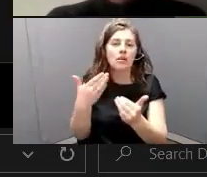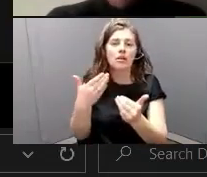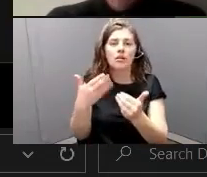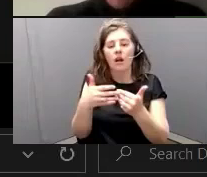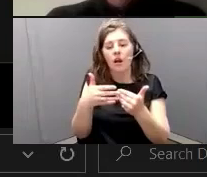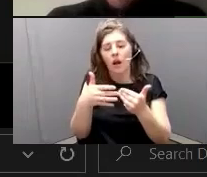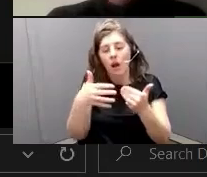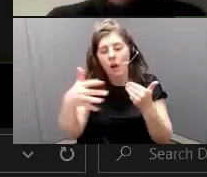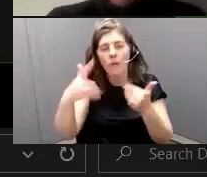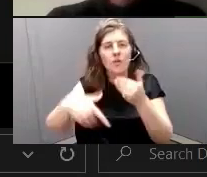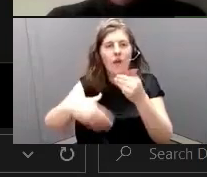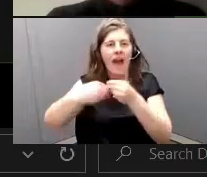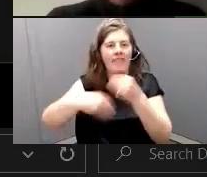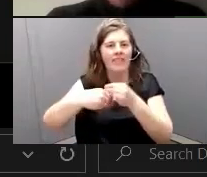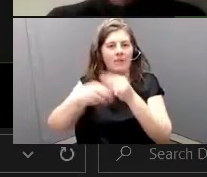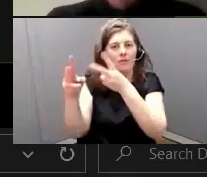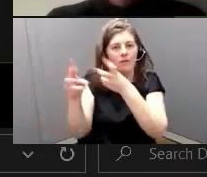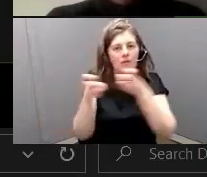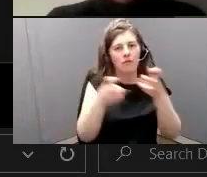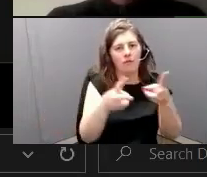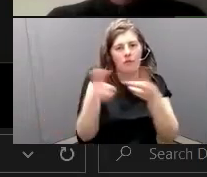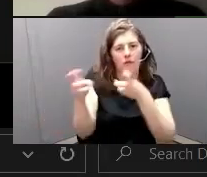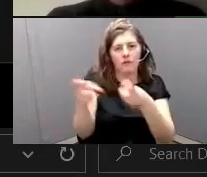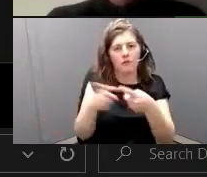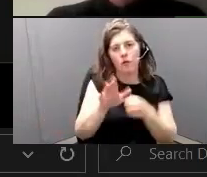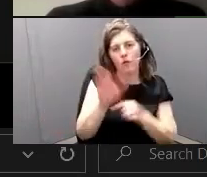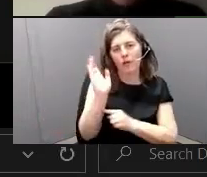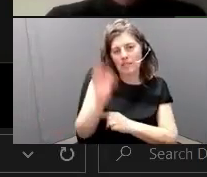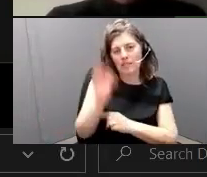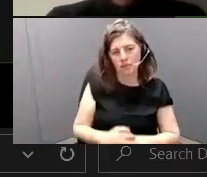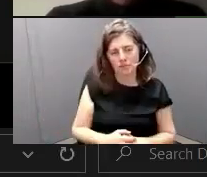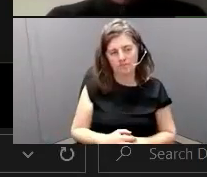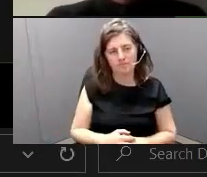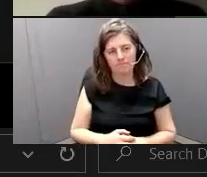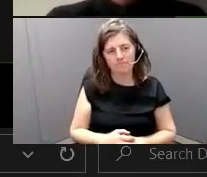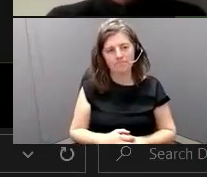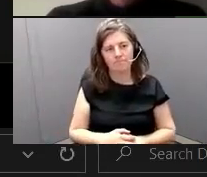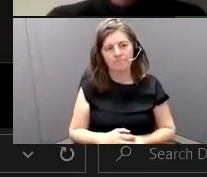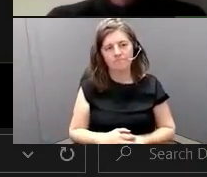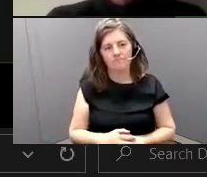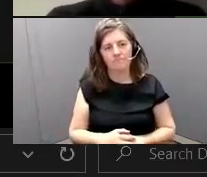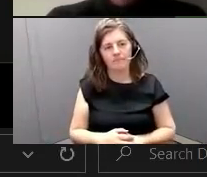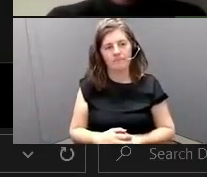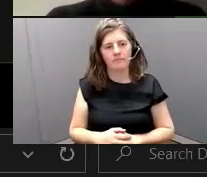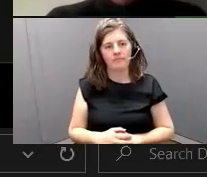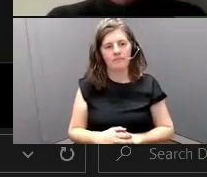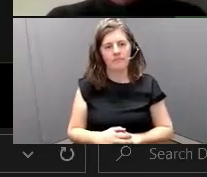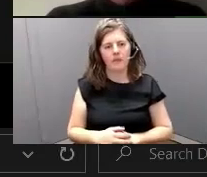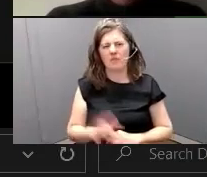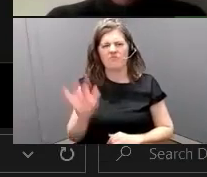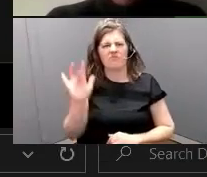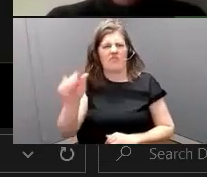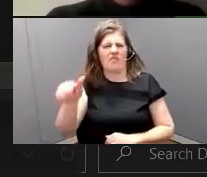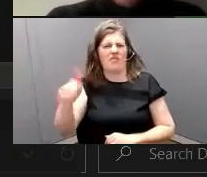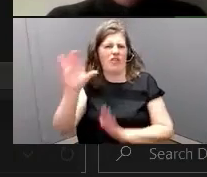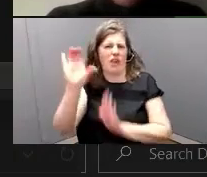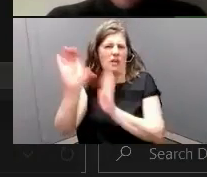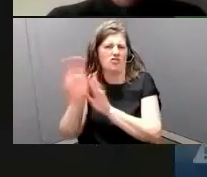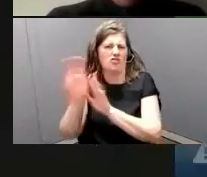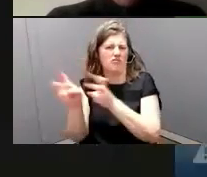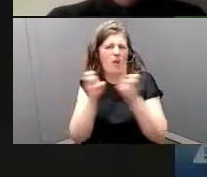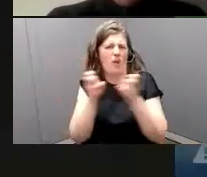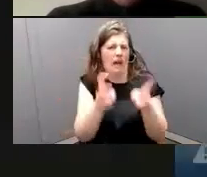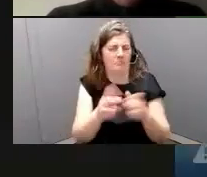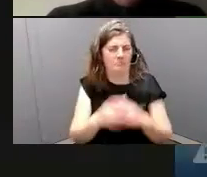line once you add them to your presentation. So let's add another image here. Let's do